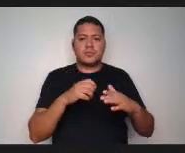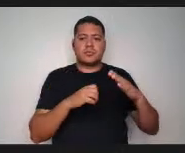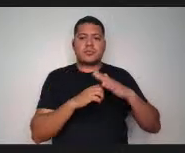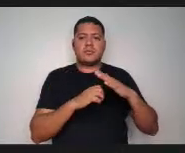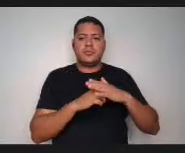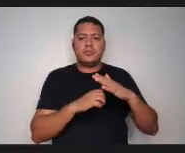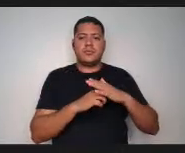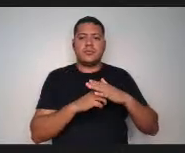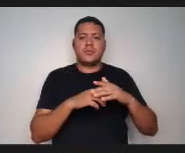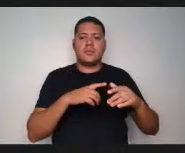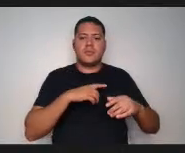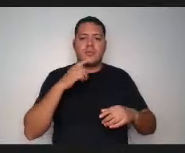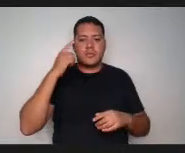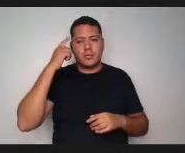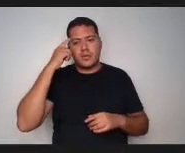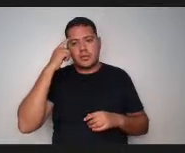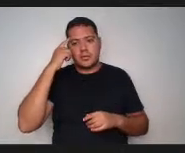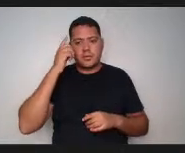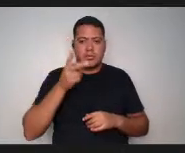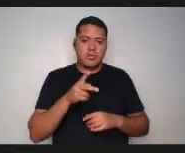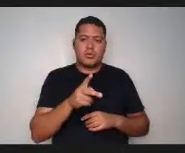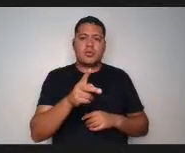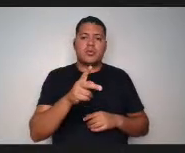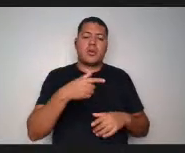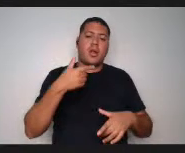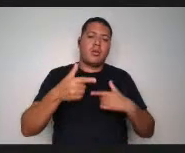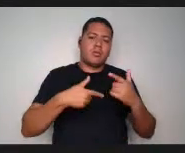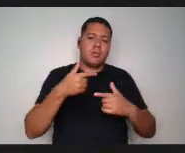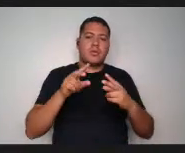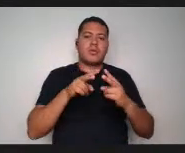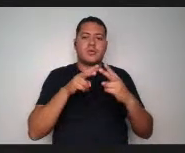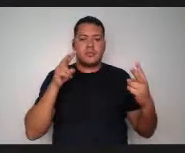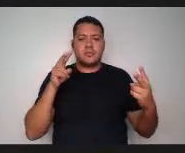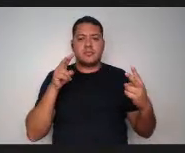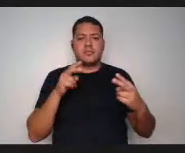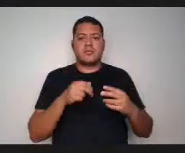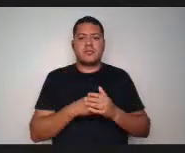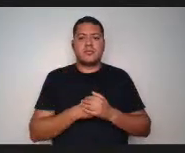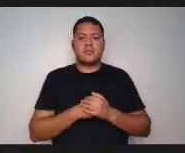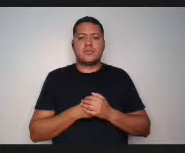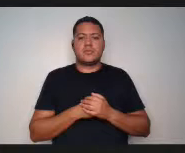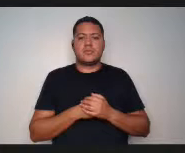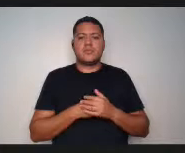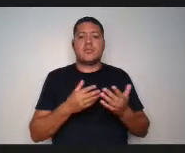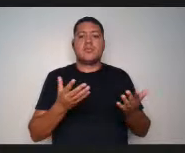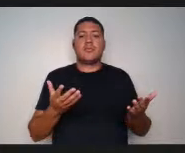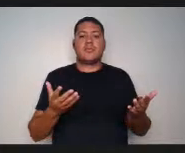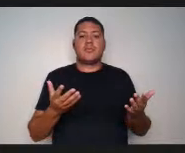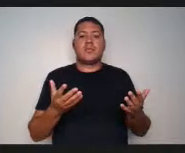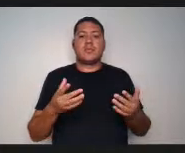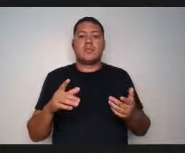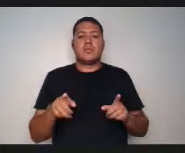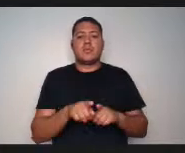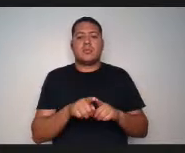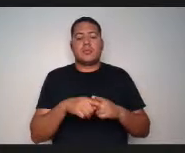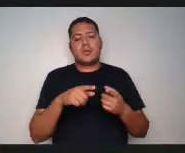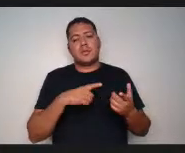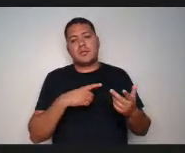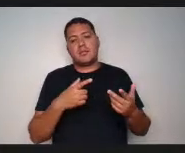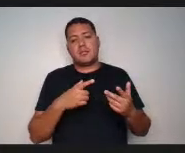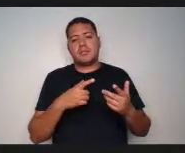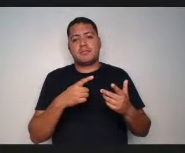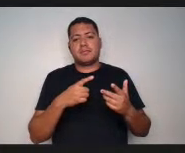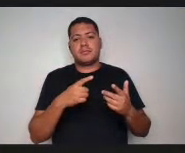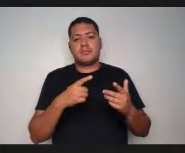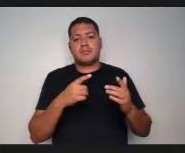home environment. So there's positives and negatives to that. Obviously, people are working more